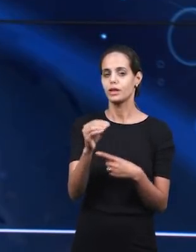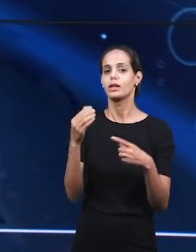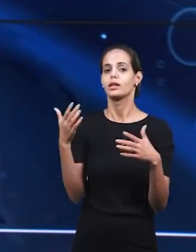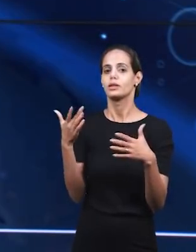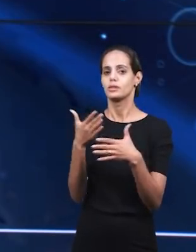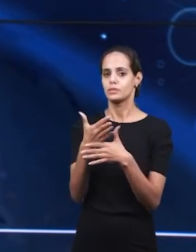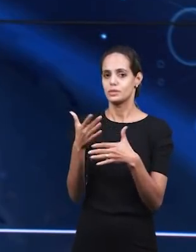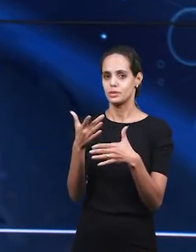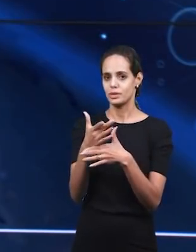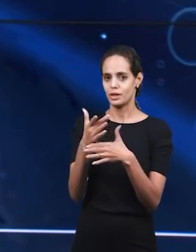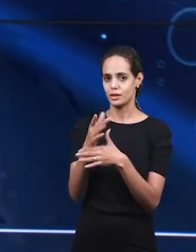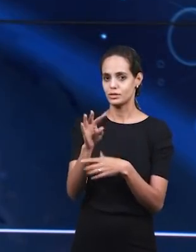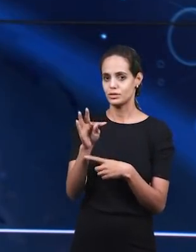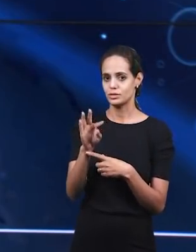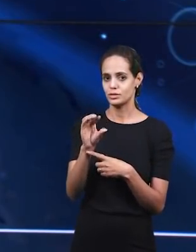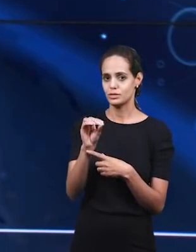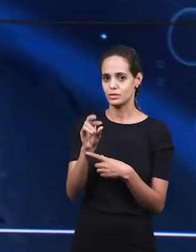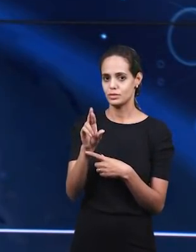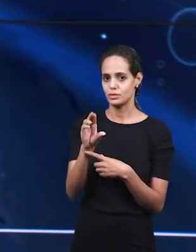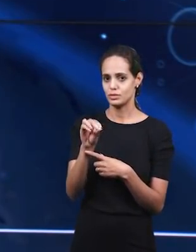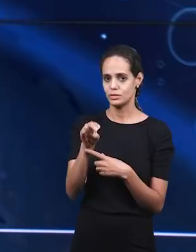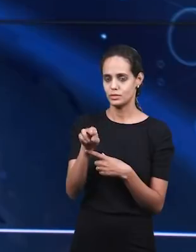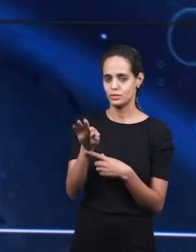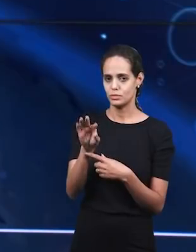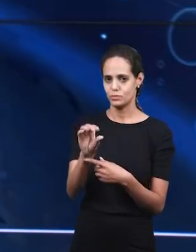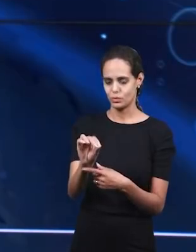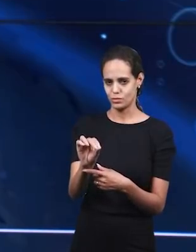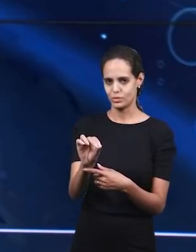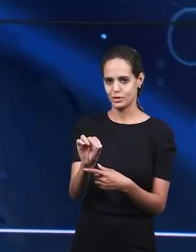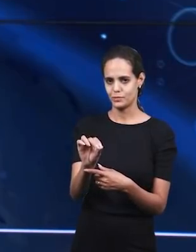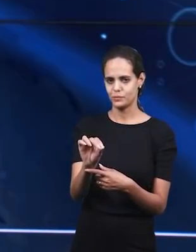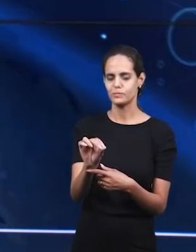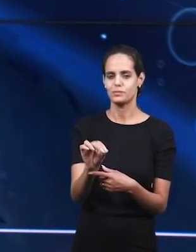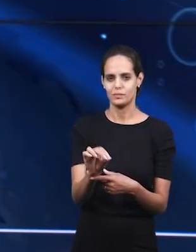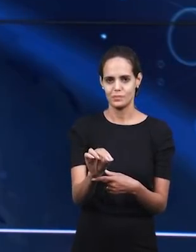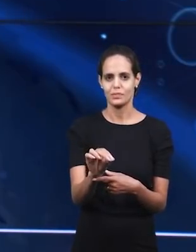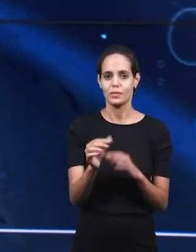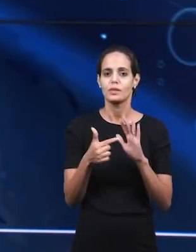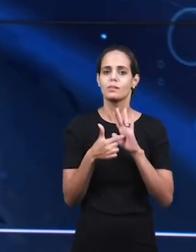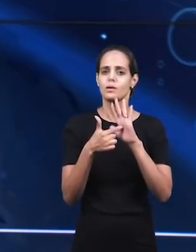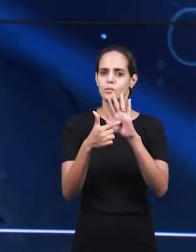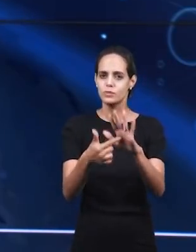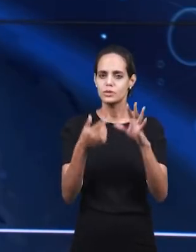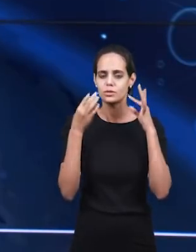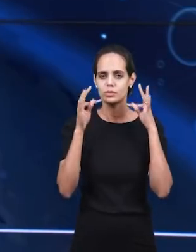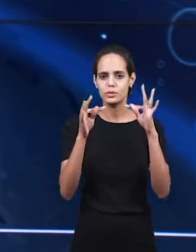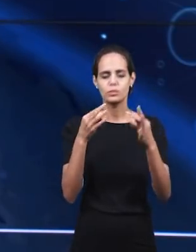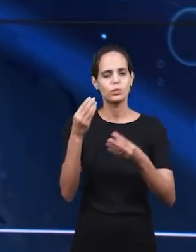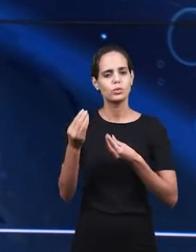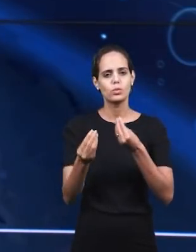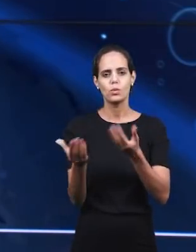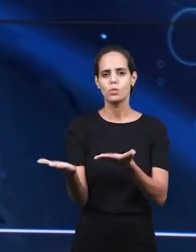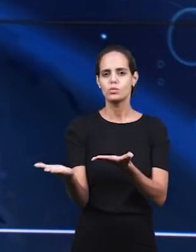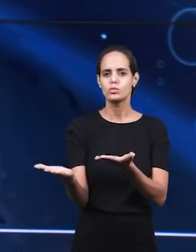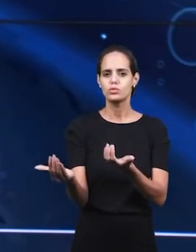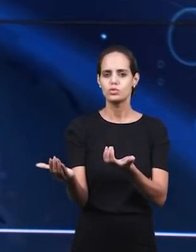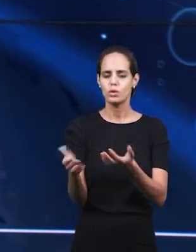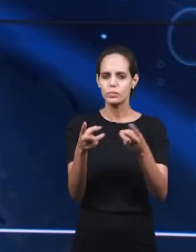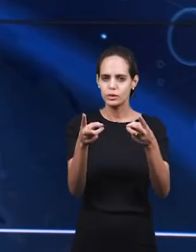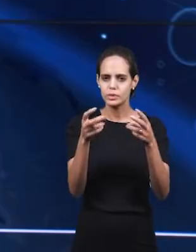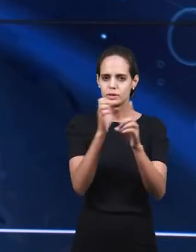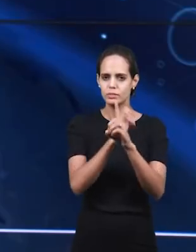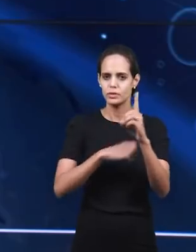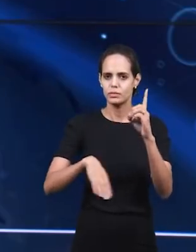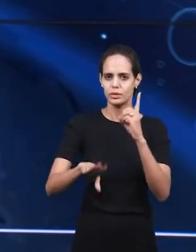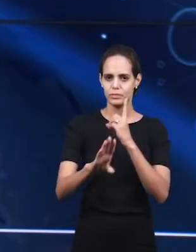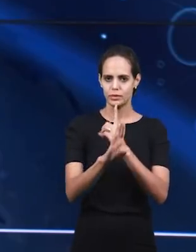grupo de jovens ali de Toronto, e ele vai nos dar também um testemunho de como os jovens estão vendo a escola bíblica dominical ali. Gabriel,